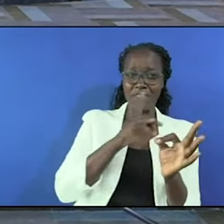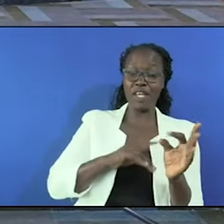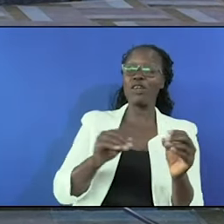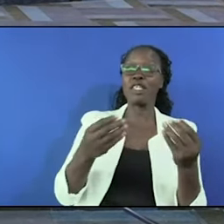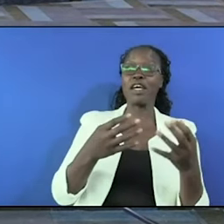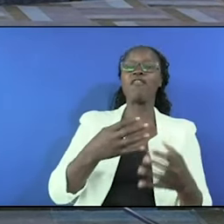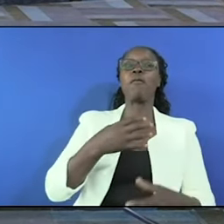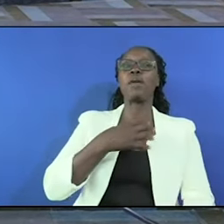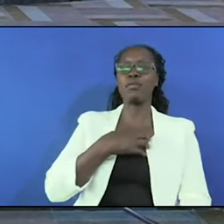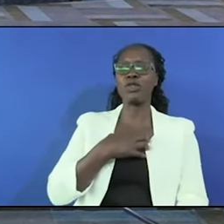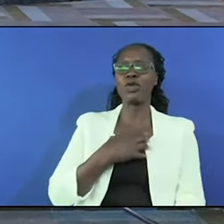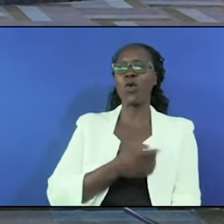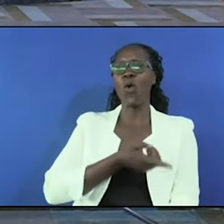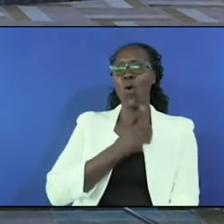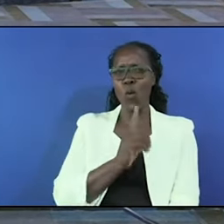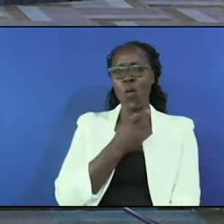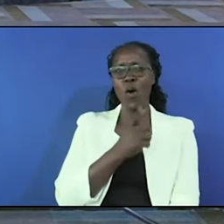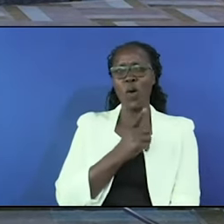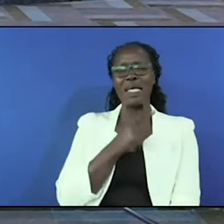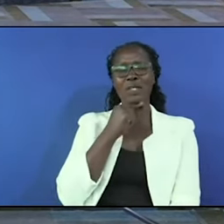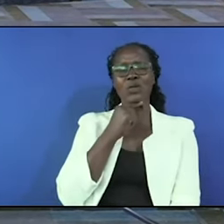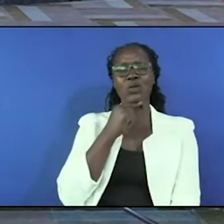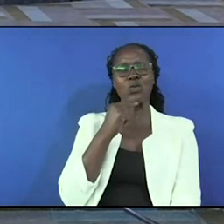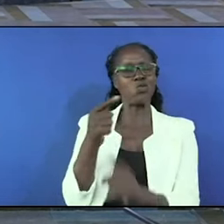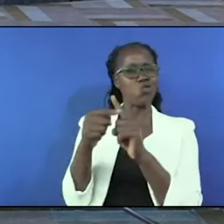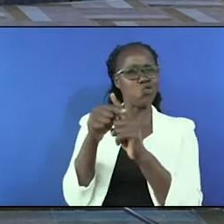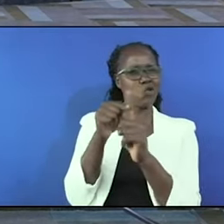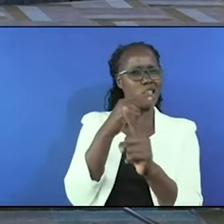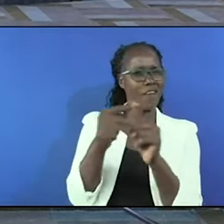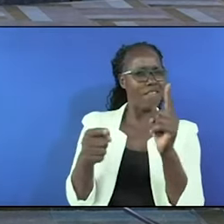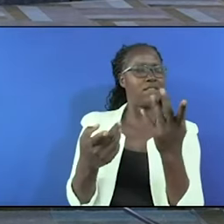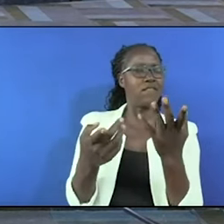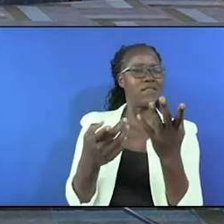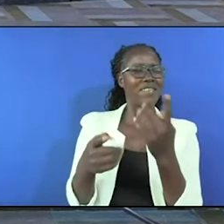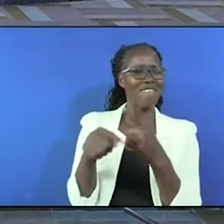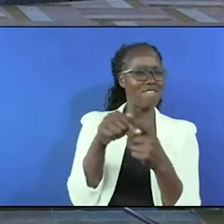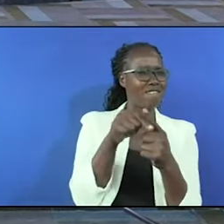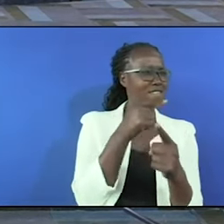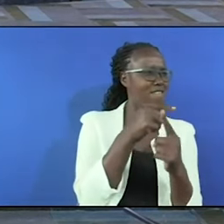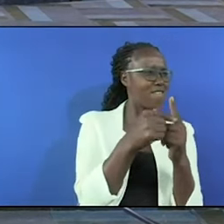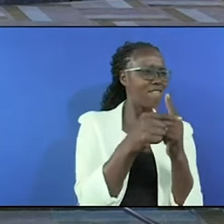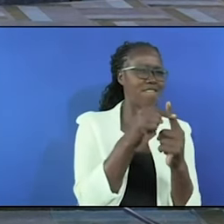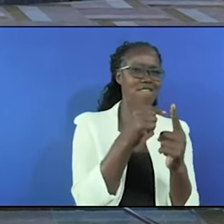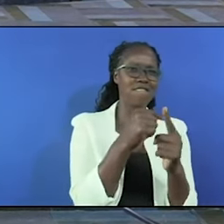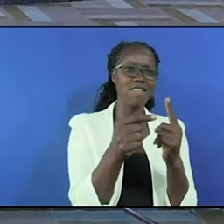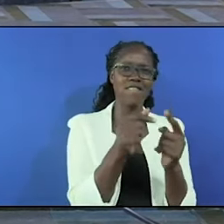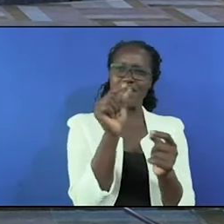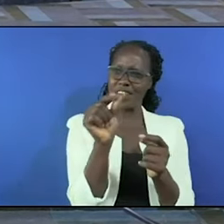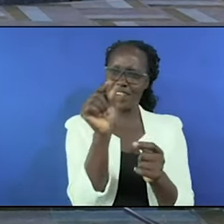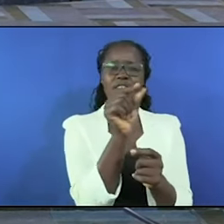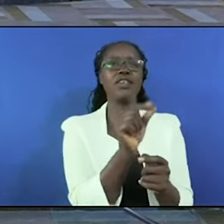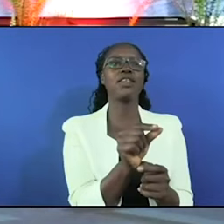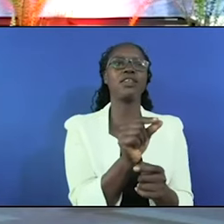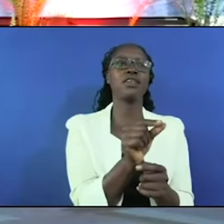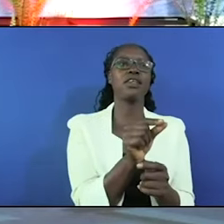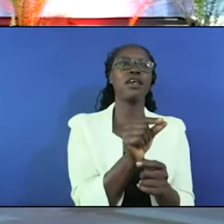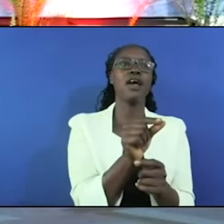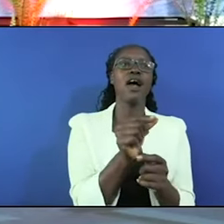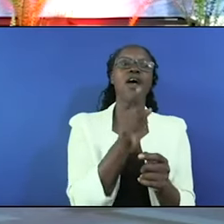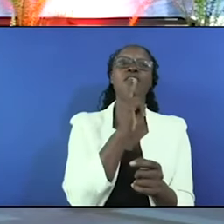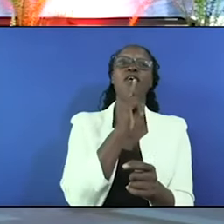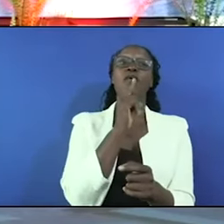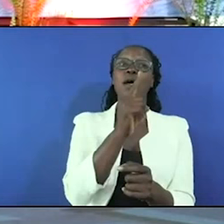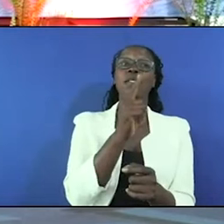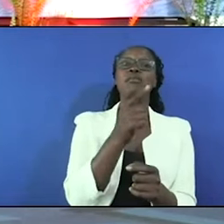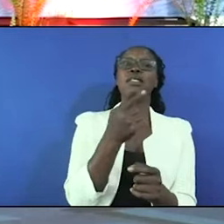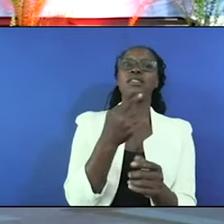the permission to kill, they will kill. I don't know if they're in this congregation here today. The